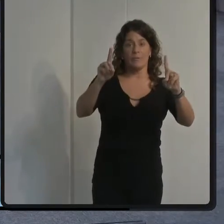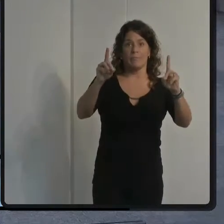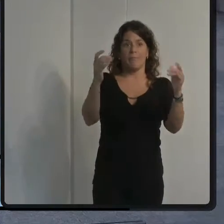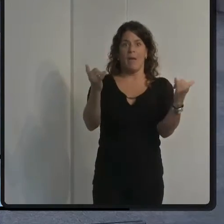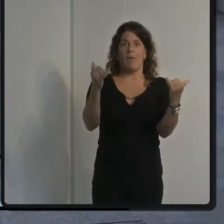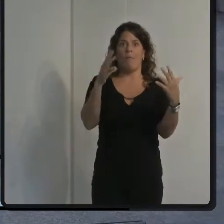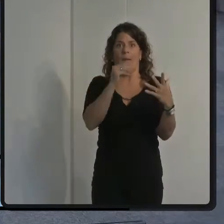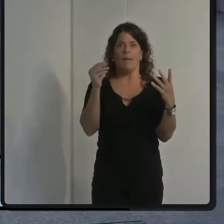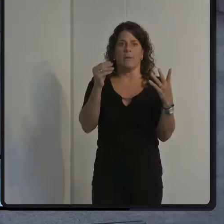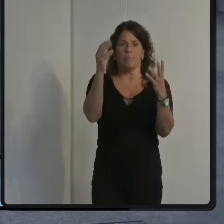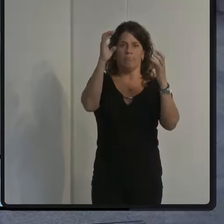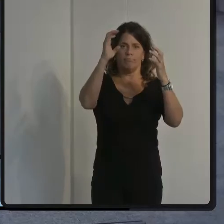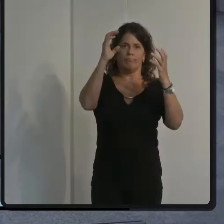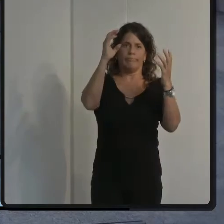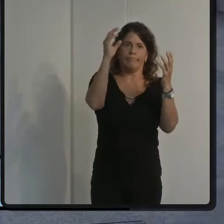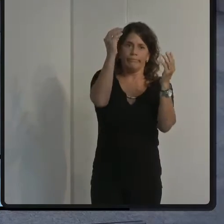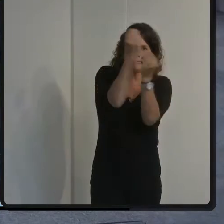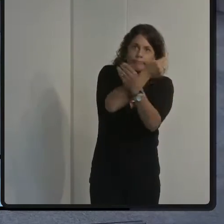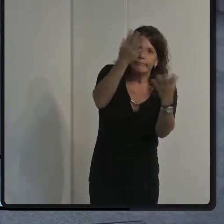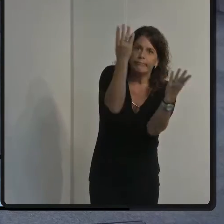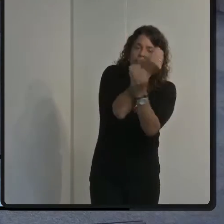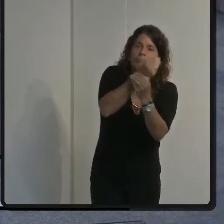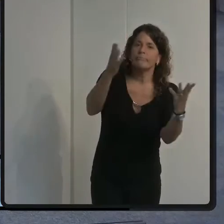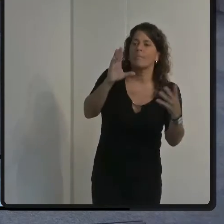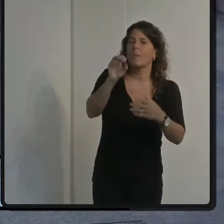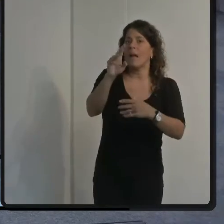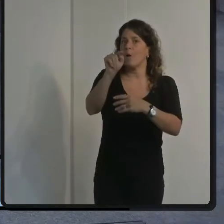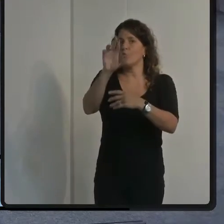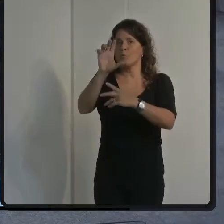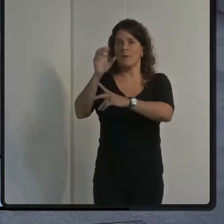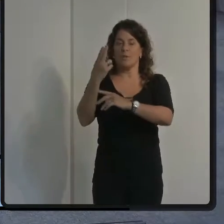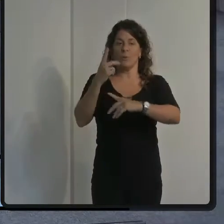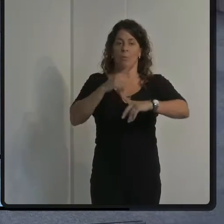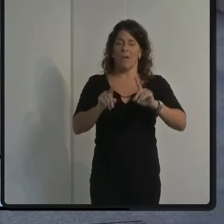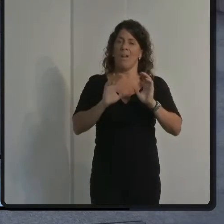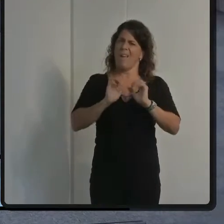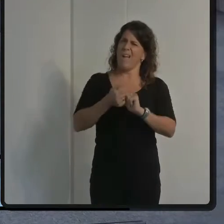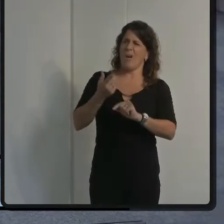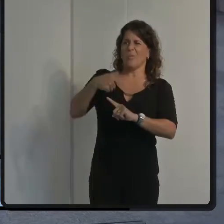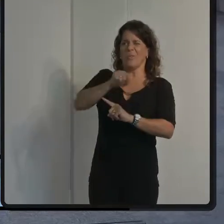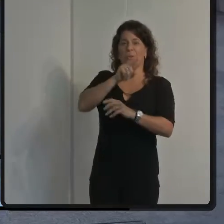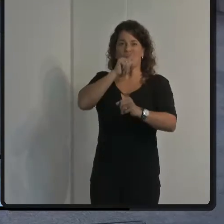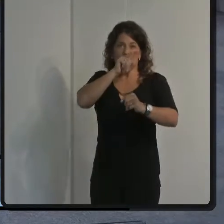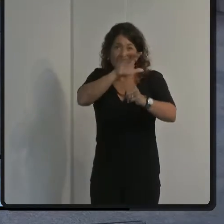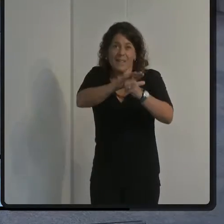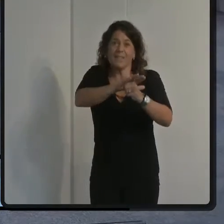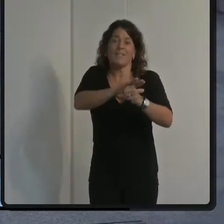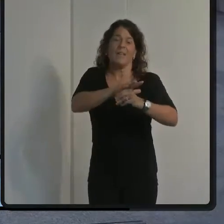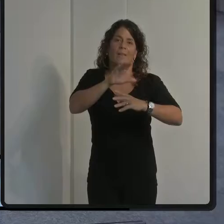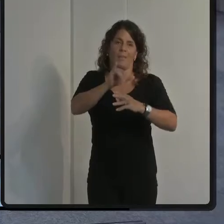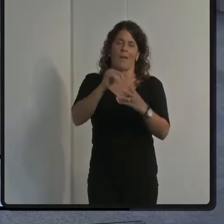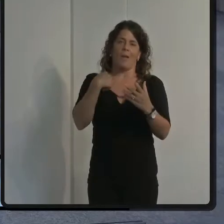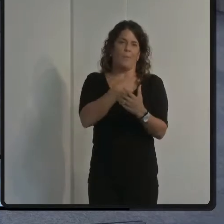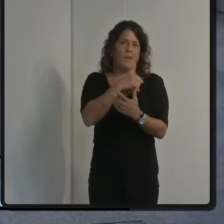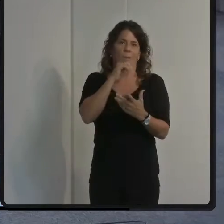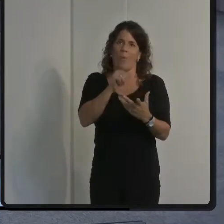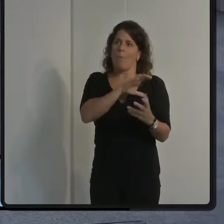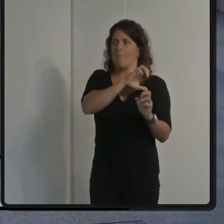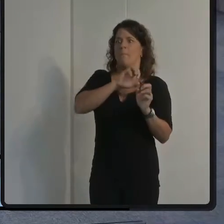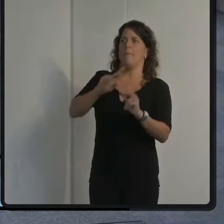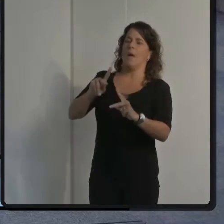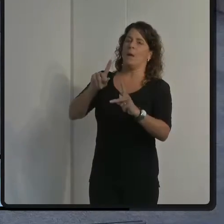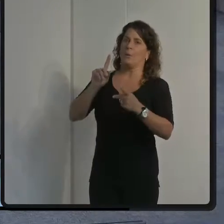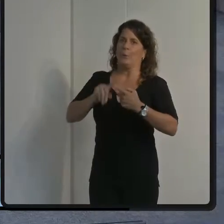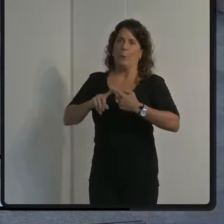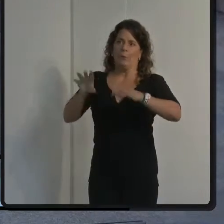sort of thing, but how can you guarantee as much as possible that you can do that we're not going to be back in